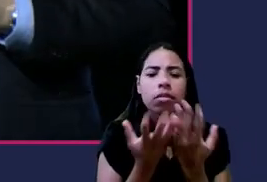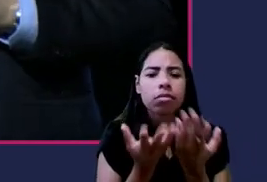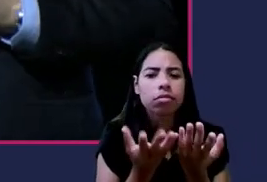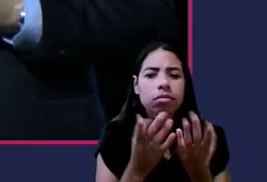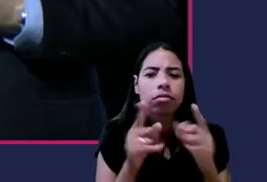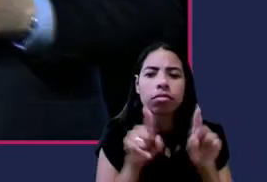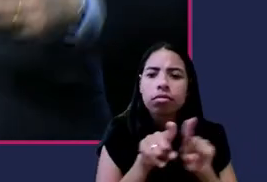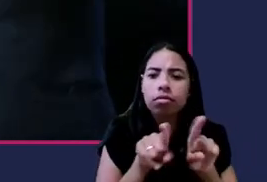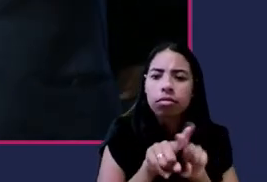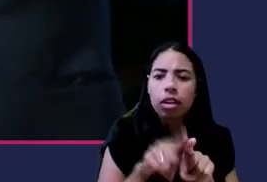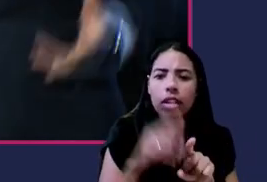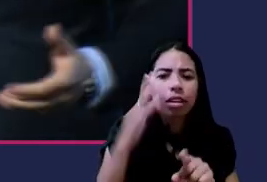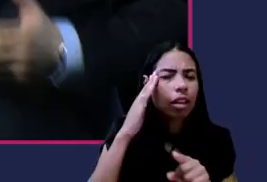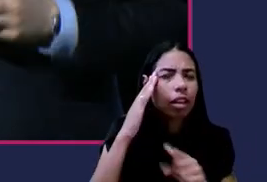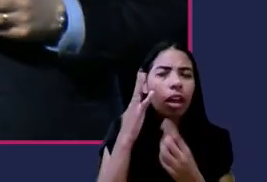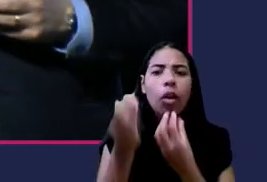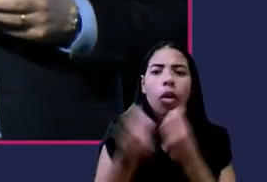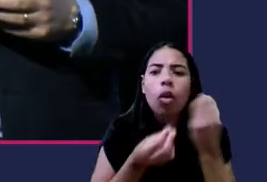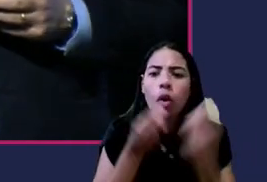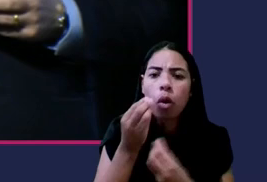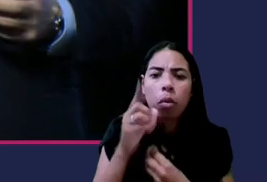free access and understand